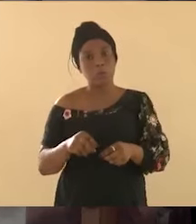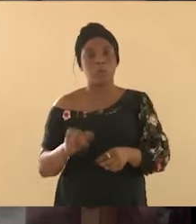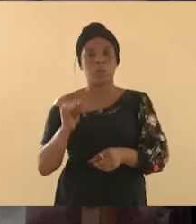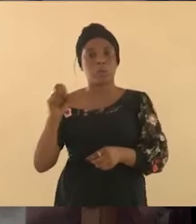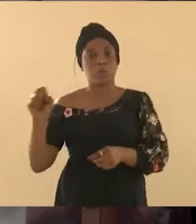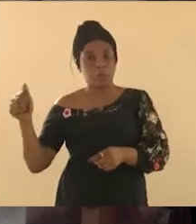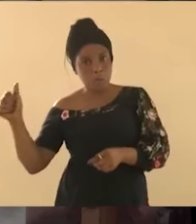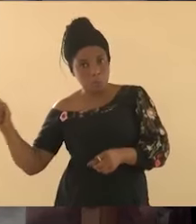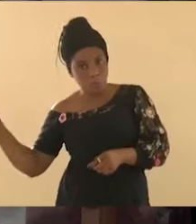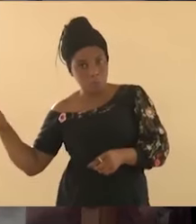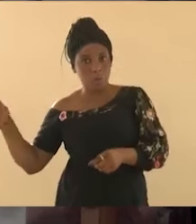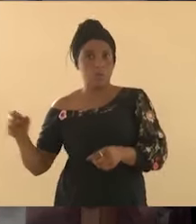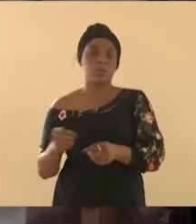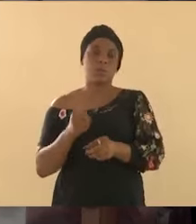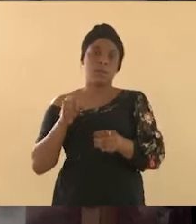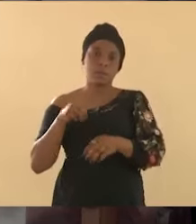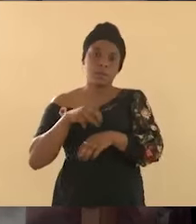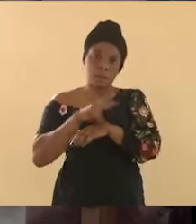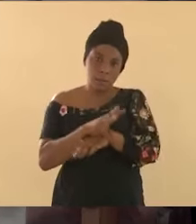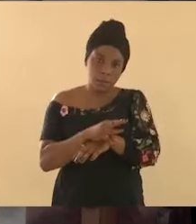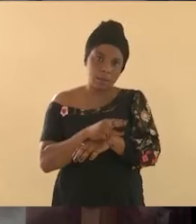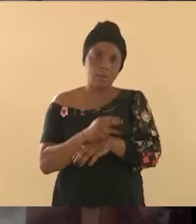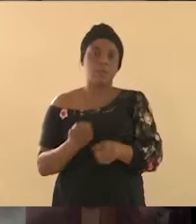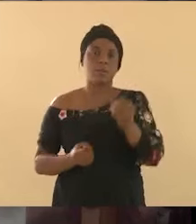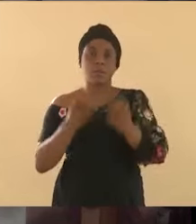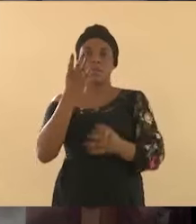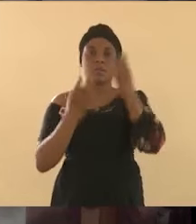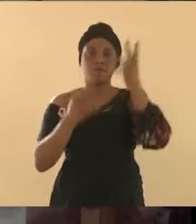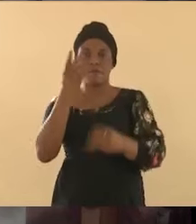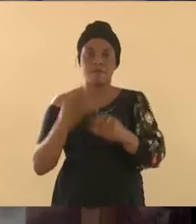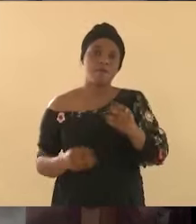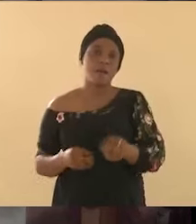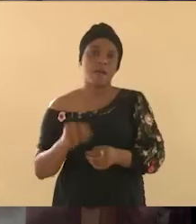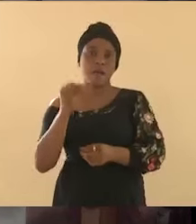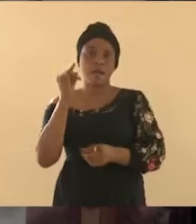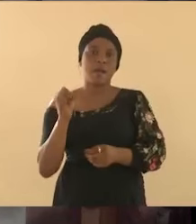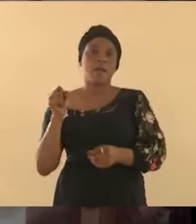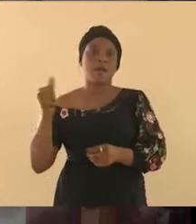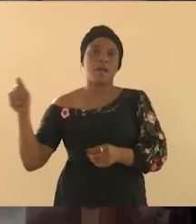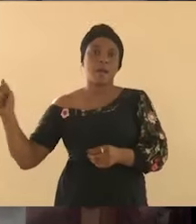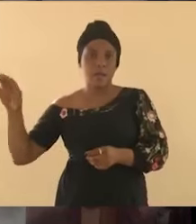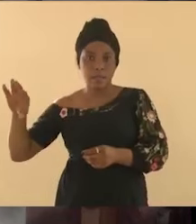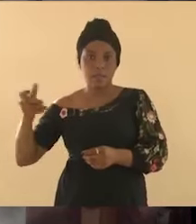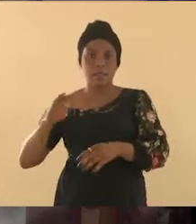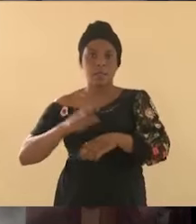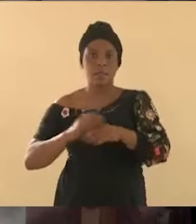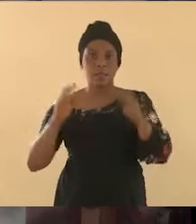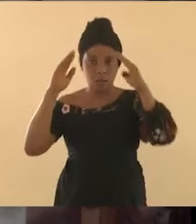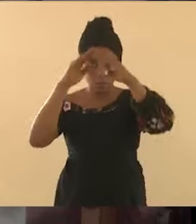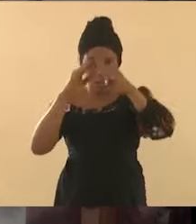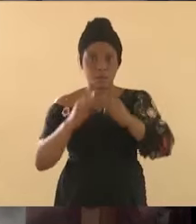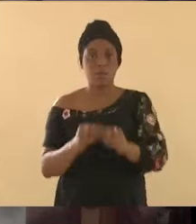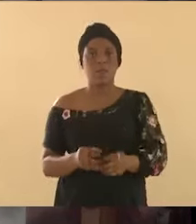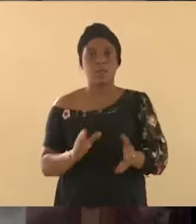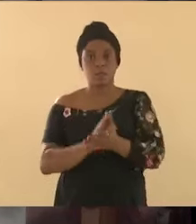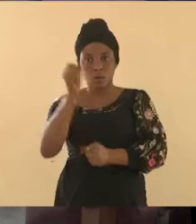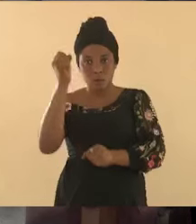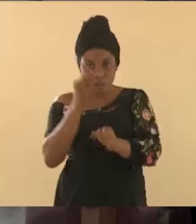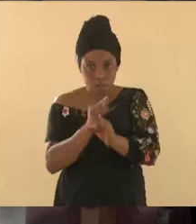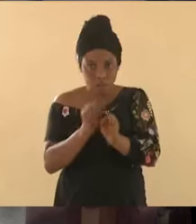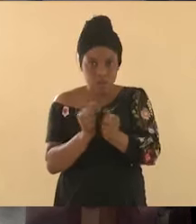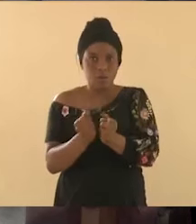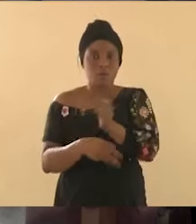finally came, God now sent him, Abraham, a test to go and sacrifice Isaac on the mountain to test his faith, trust,